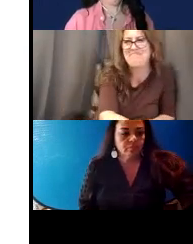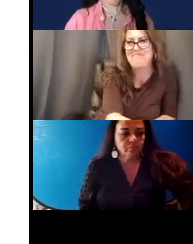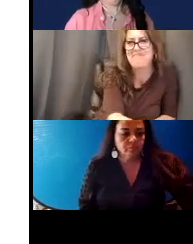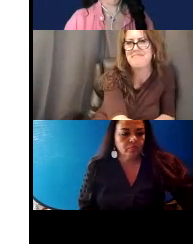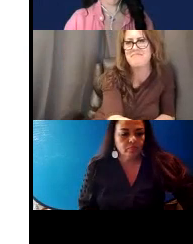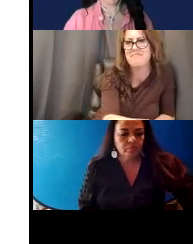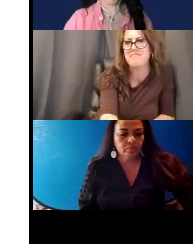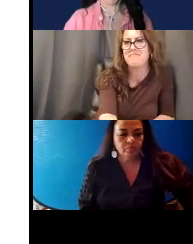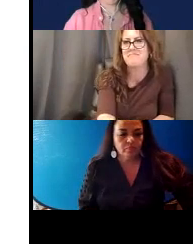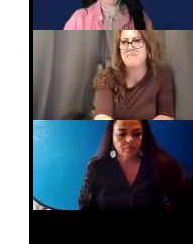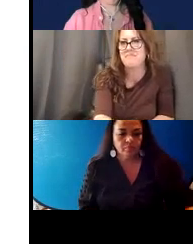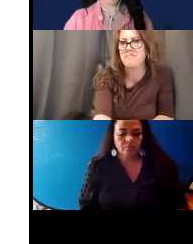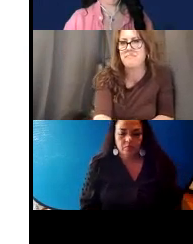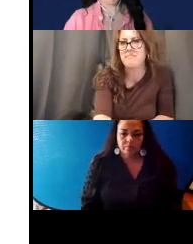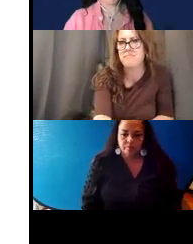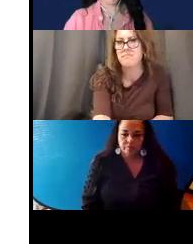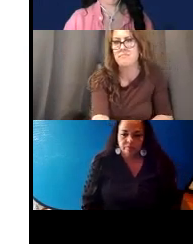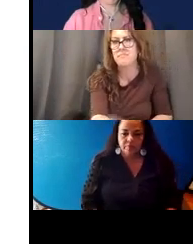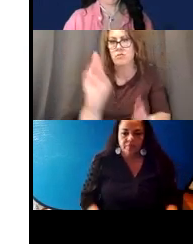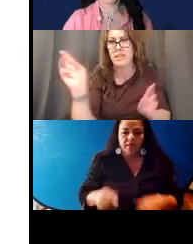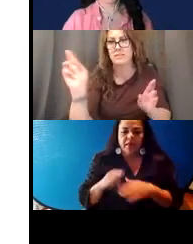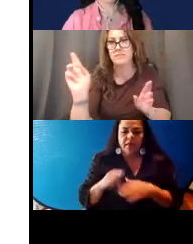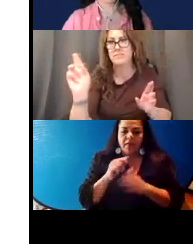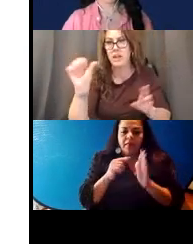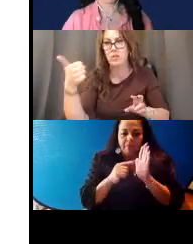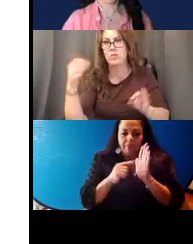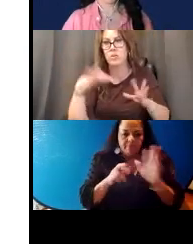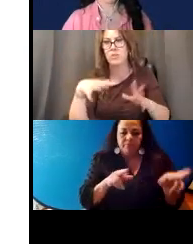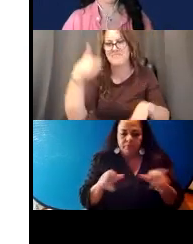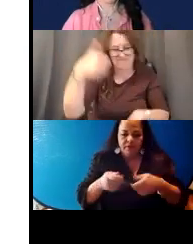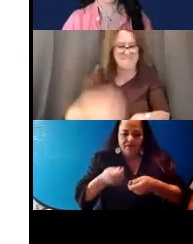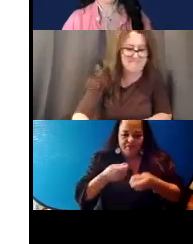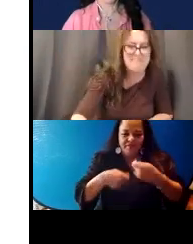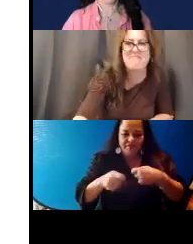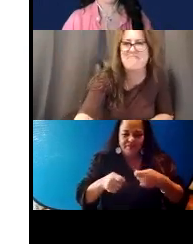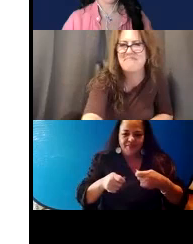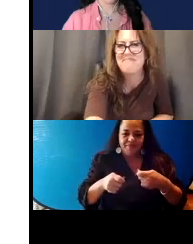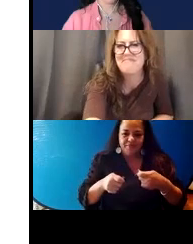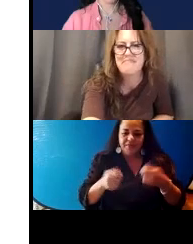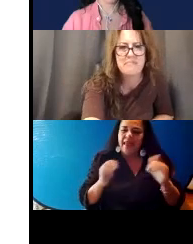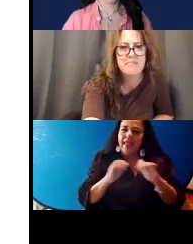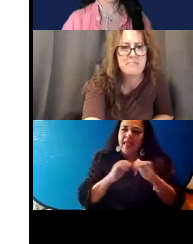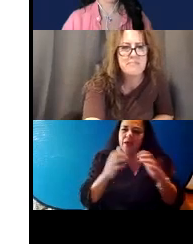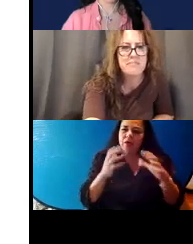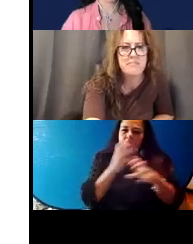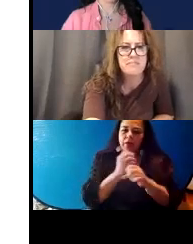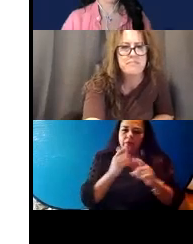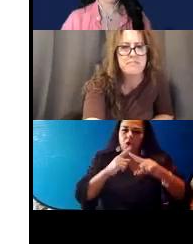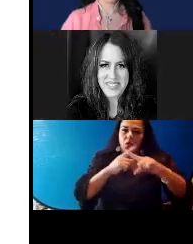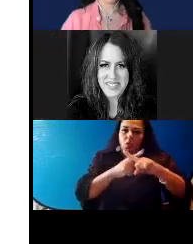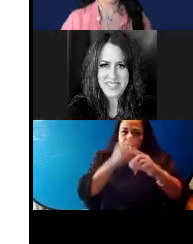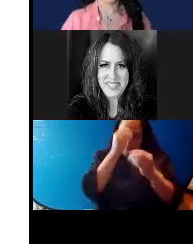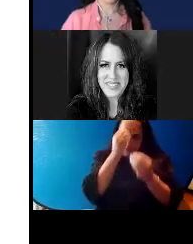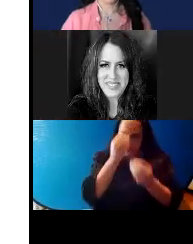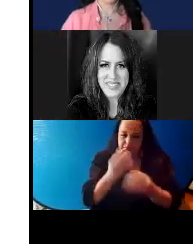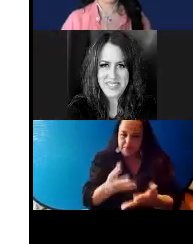that is always useful. It's really something you have to do some work to get the cross-sector data in a way that can then become, that you can